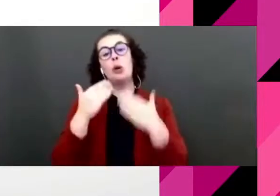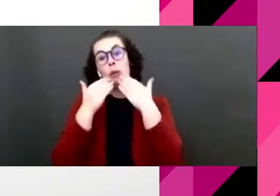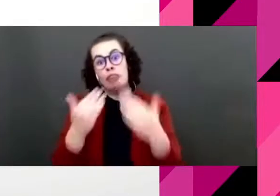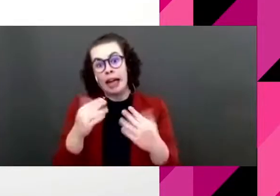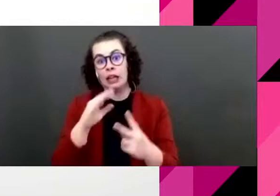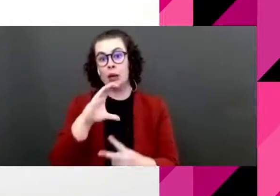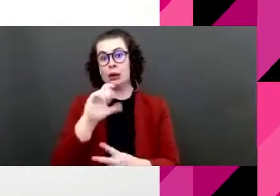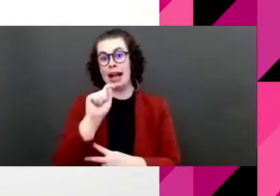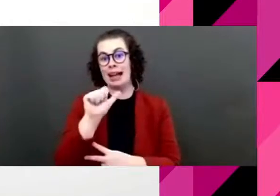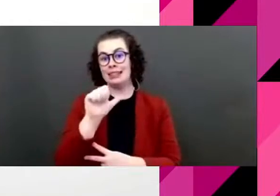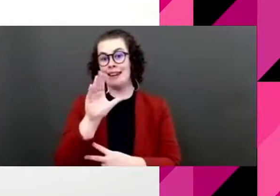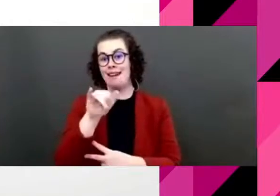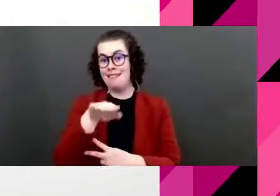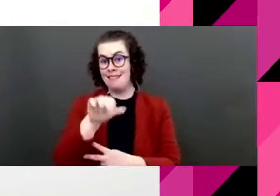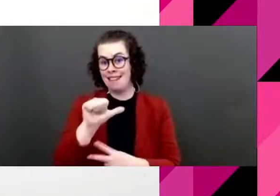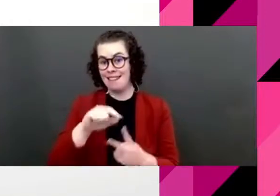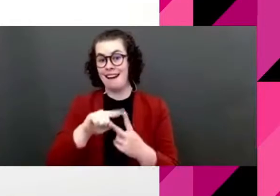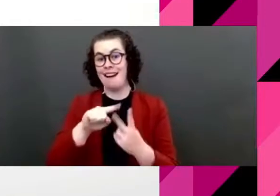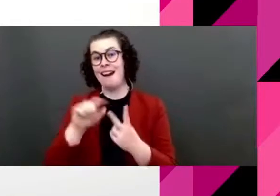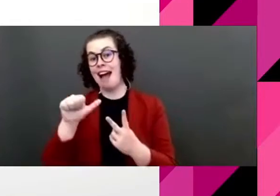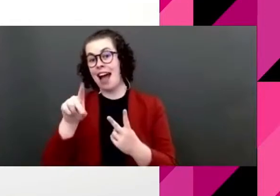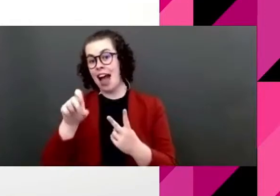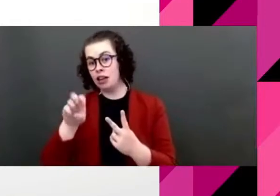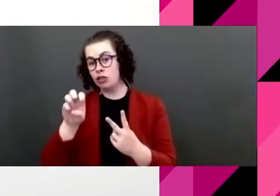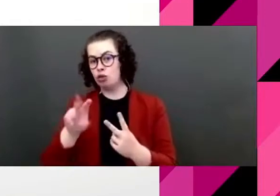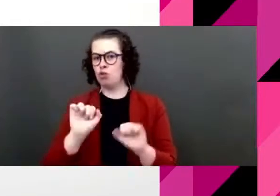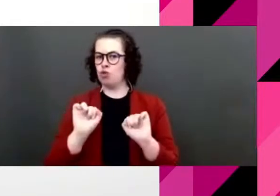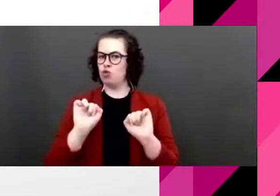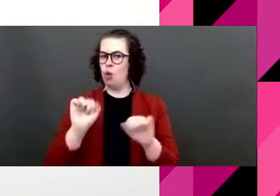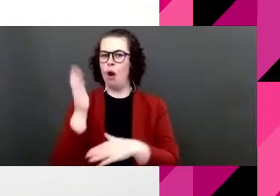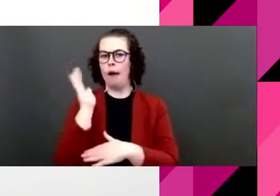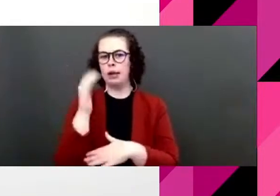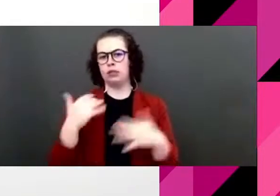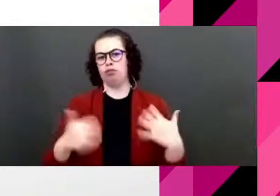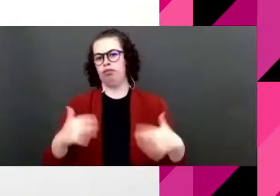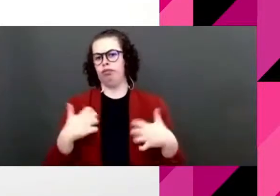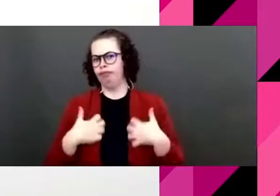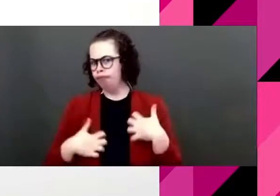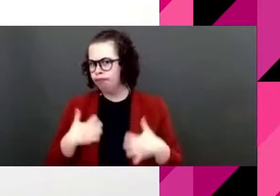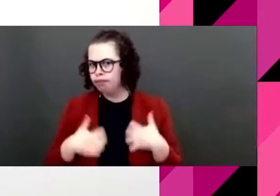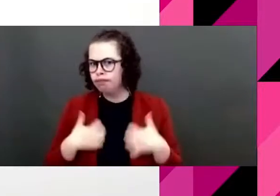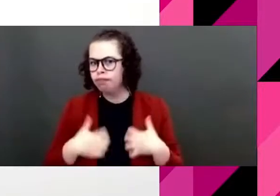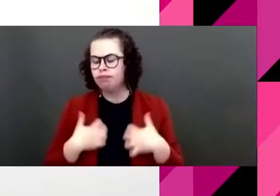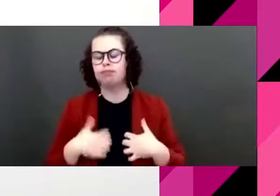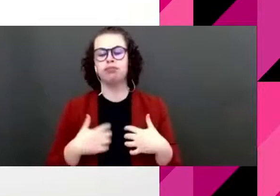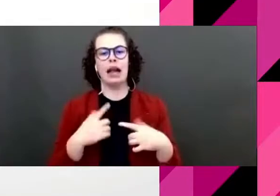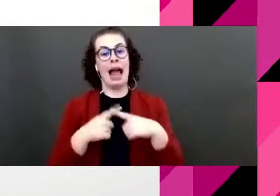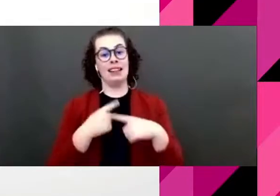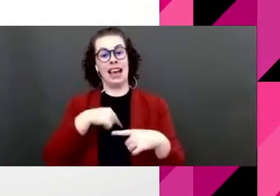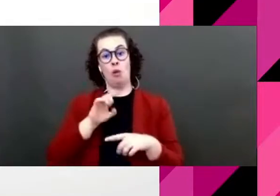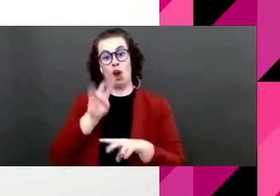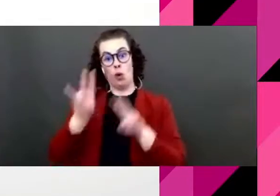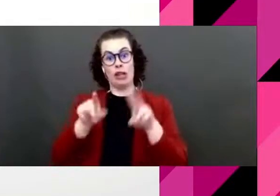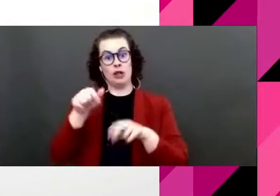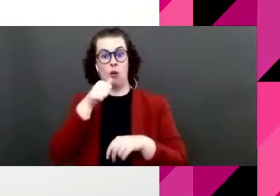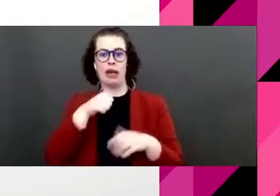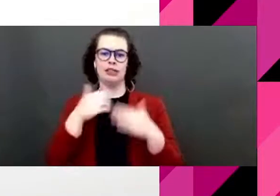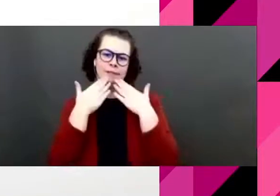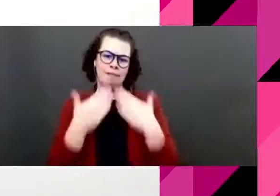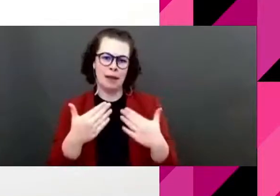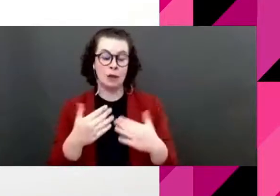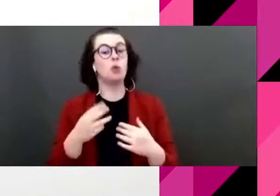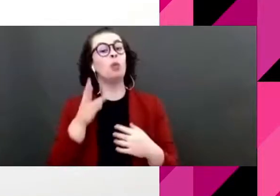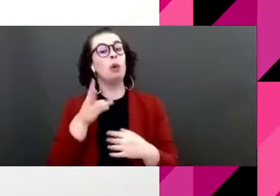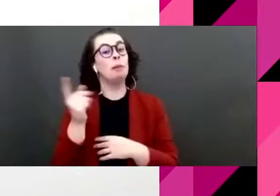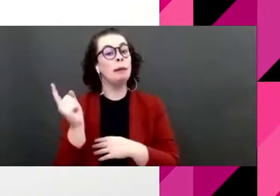Catalina and to Andrew for those fascinating presentations and to answering those questions. So as I say, we'll be back